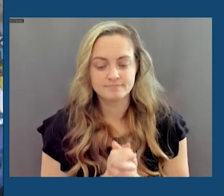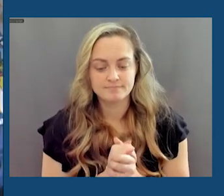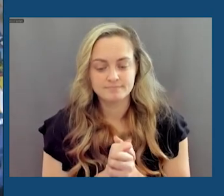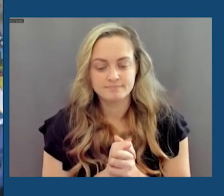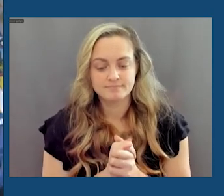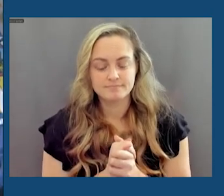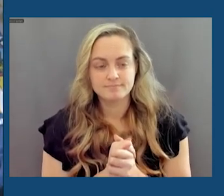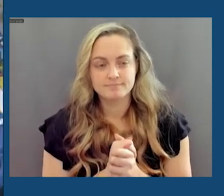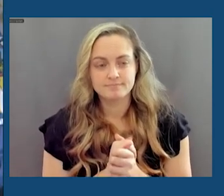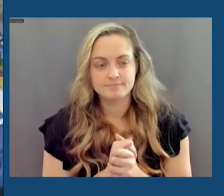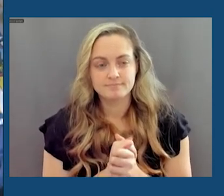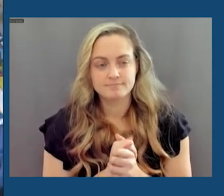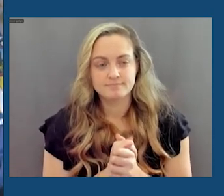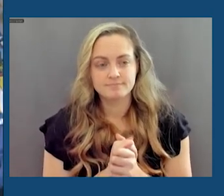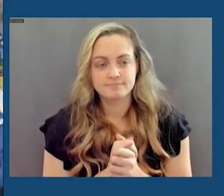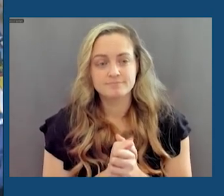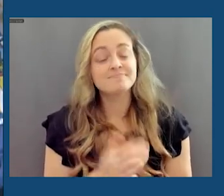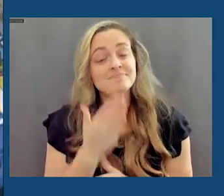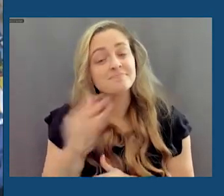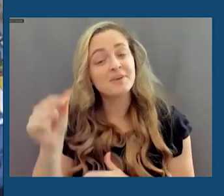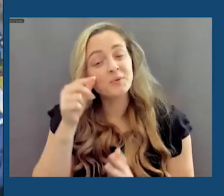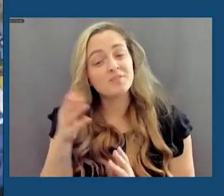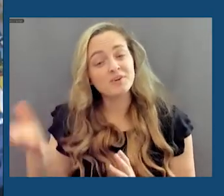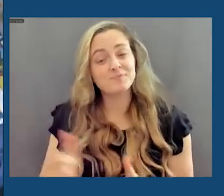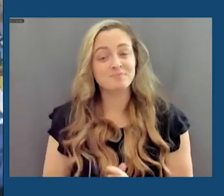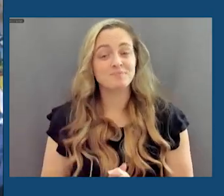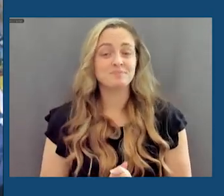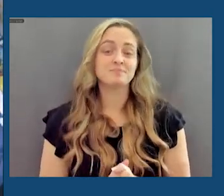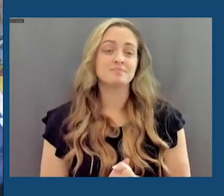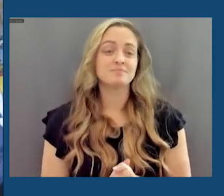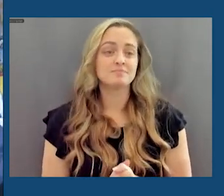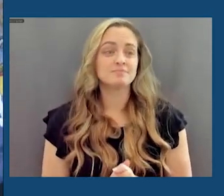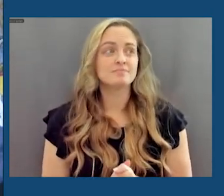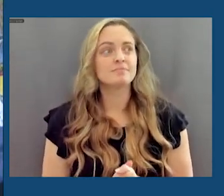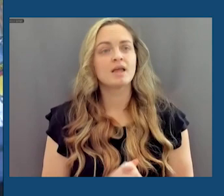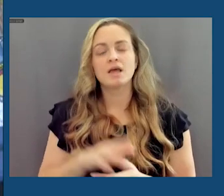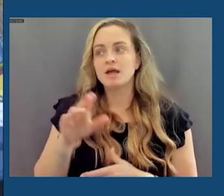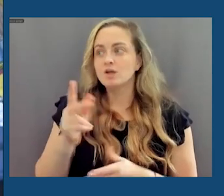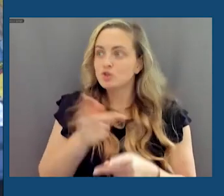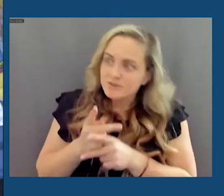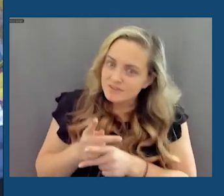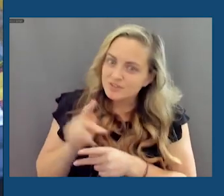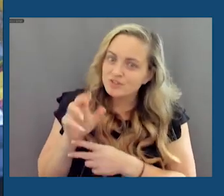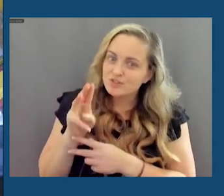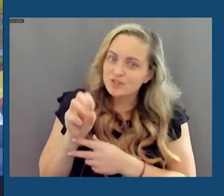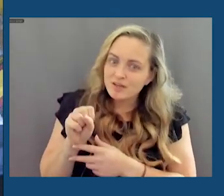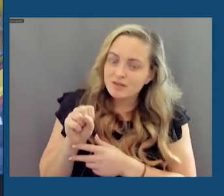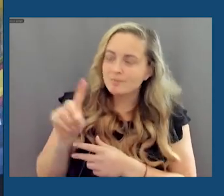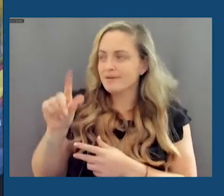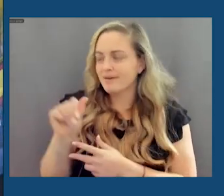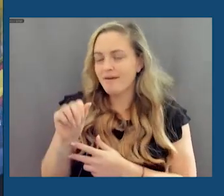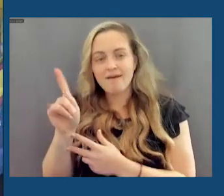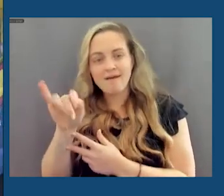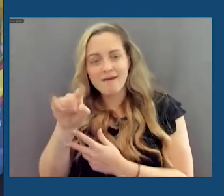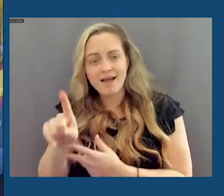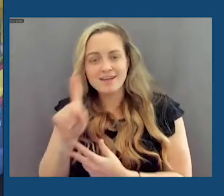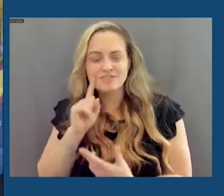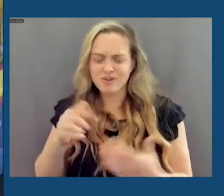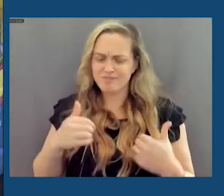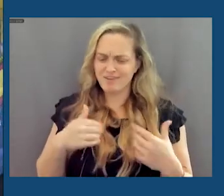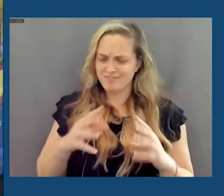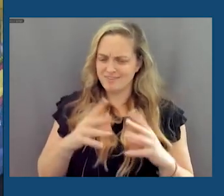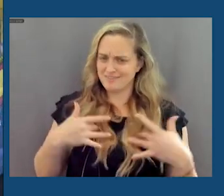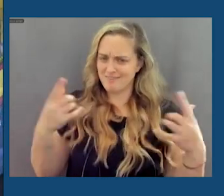Thank you, Governor Hochul, and Superintendent James and District Attorney Katz for convening this event to discuss an